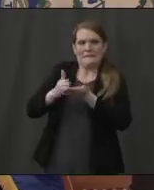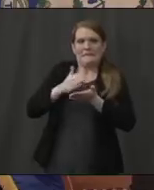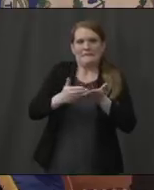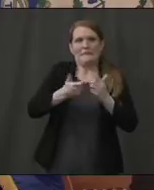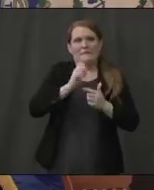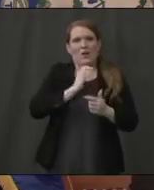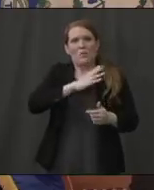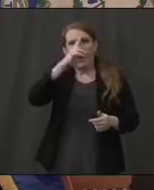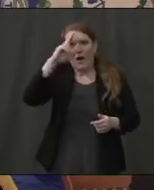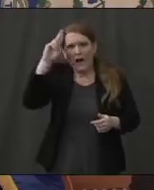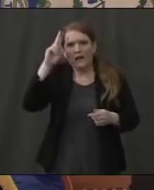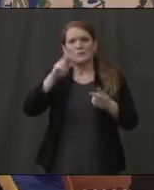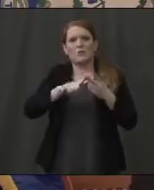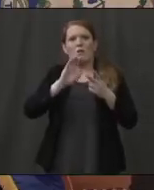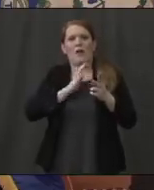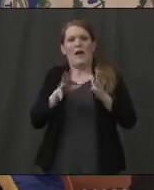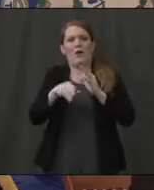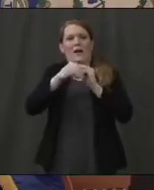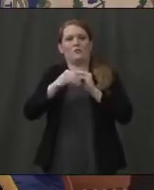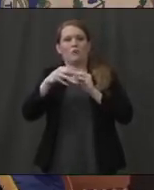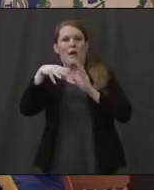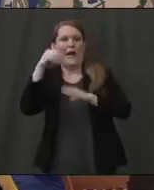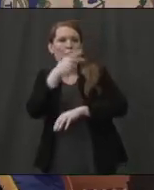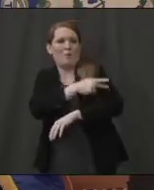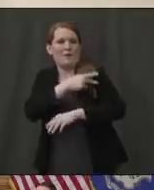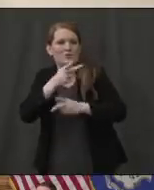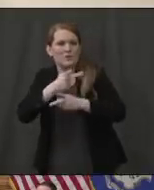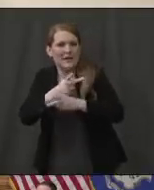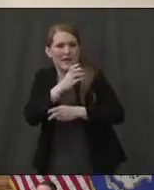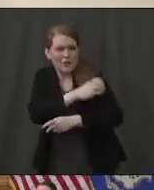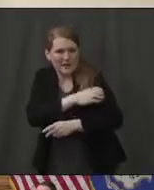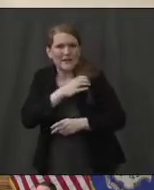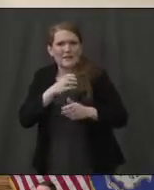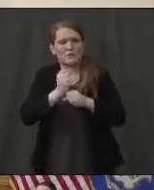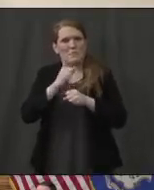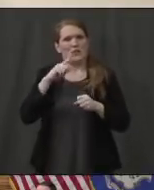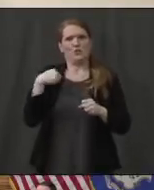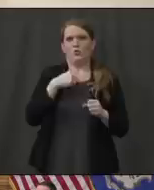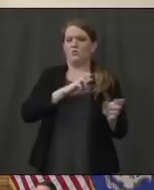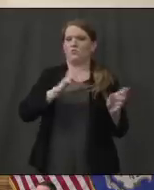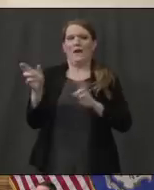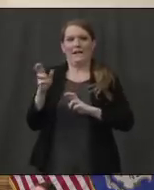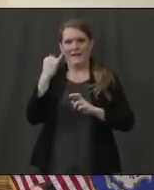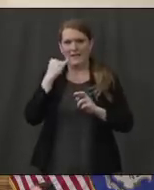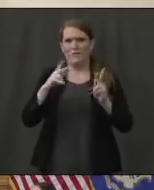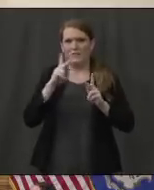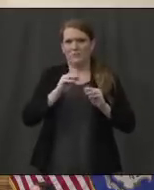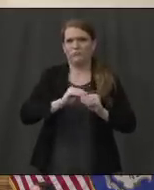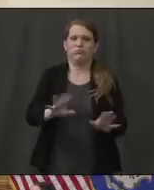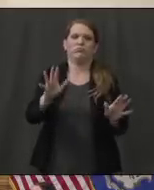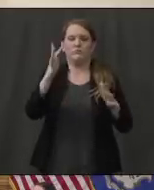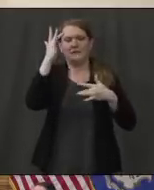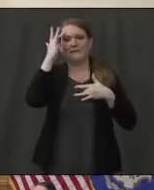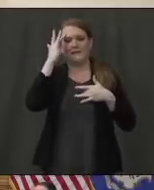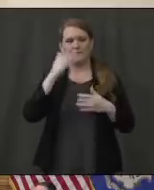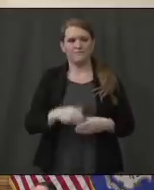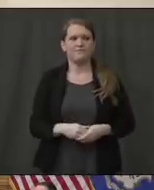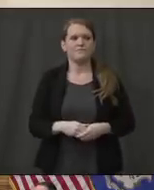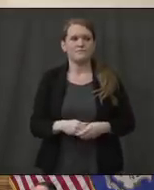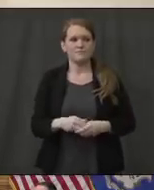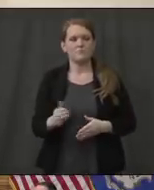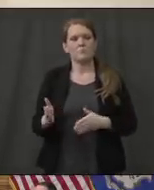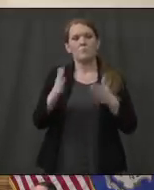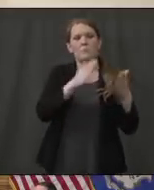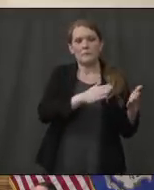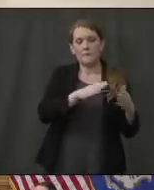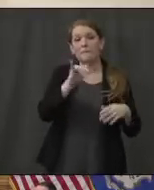ready for these patients. Jeff? Thank you. This is leading. And what we're doing